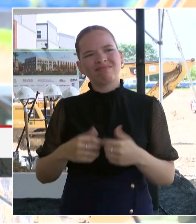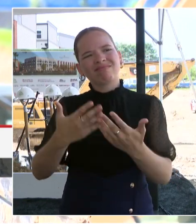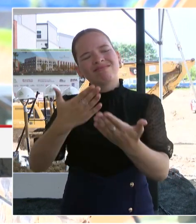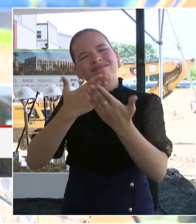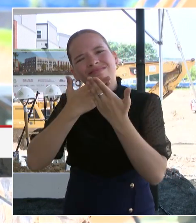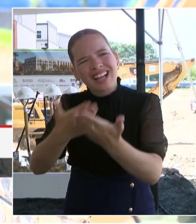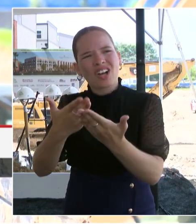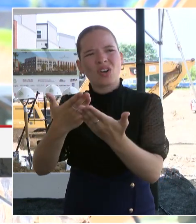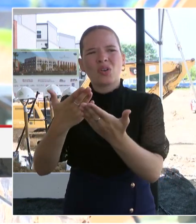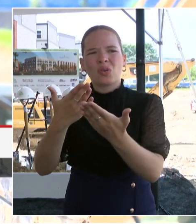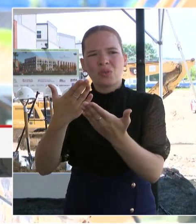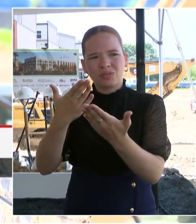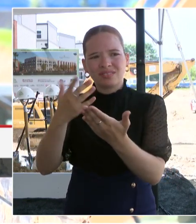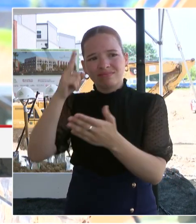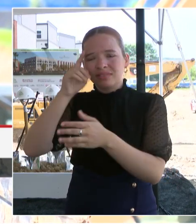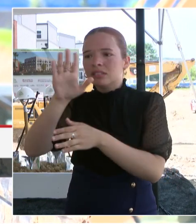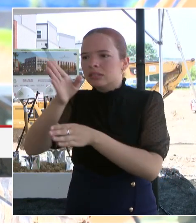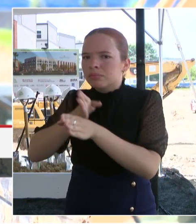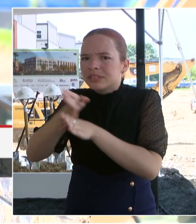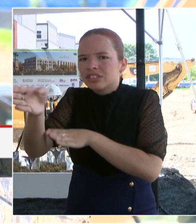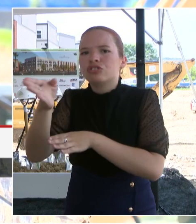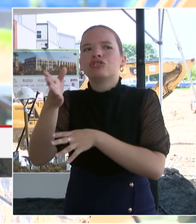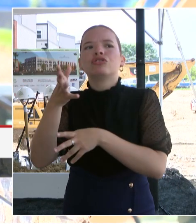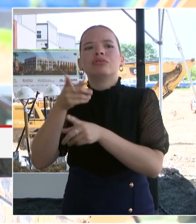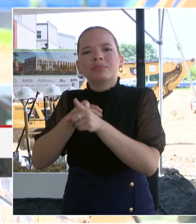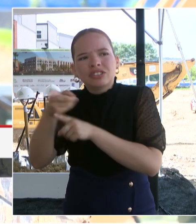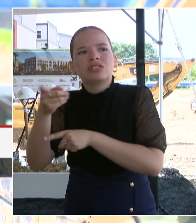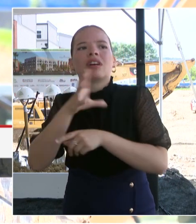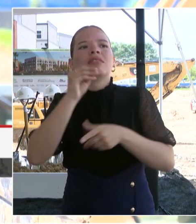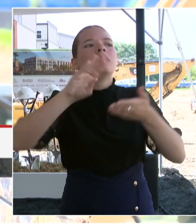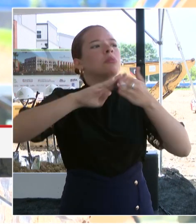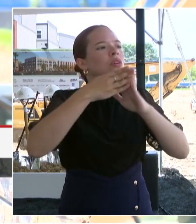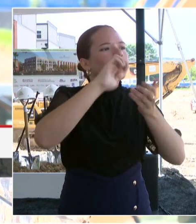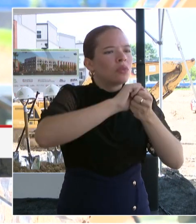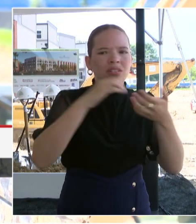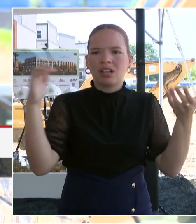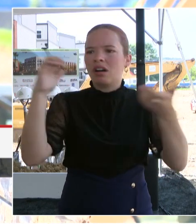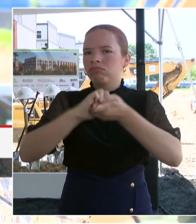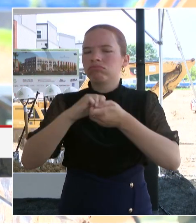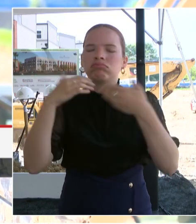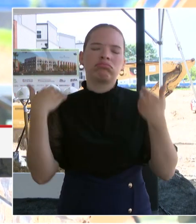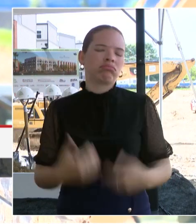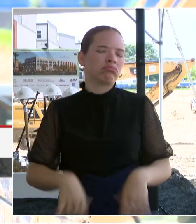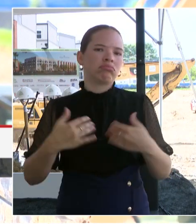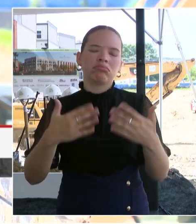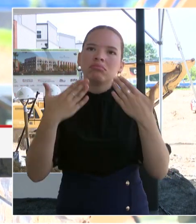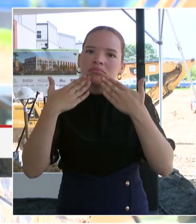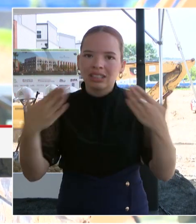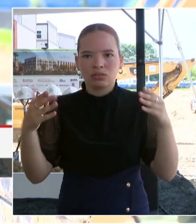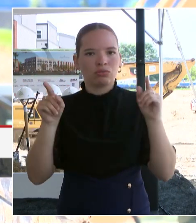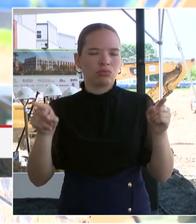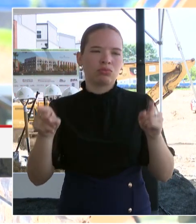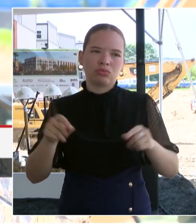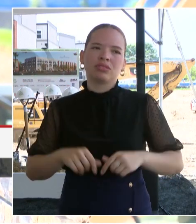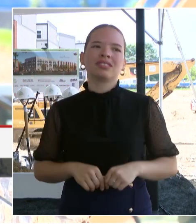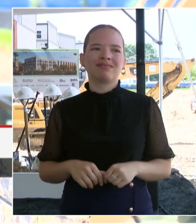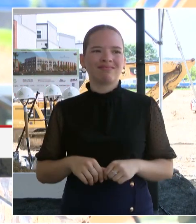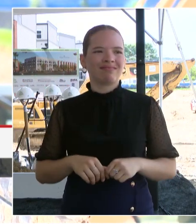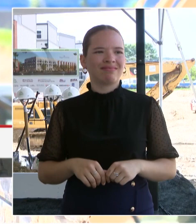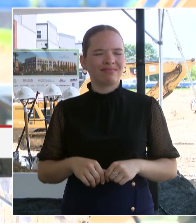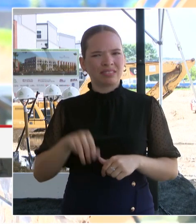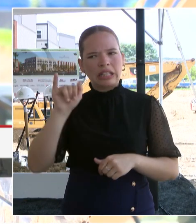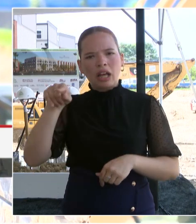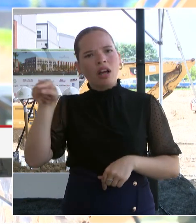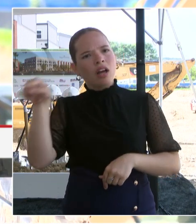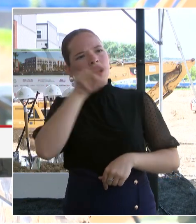EYA and Akash. I said this to him earlier, for being so open to working with LRCA and responsive to our community needs. They